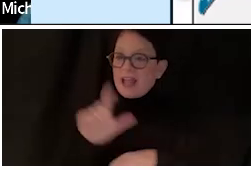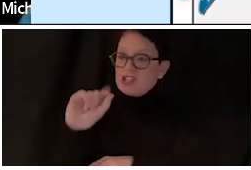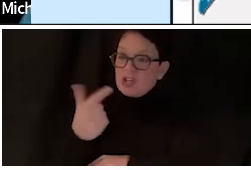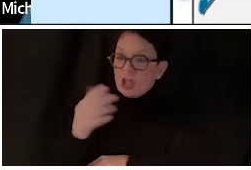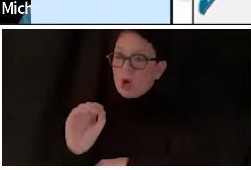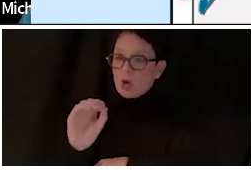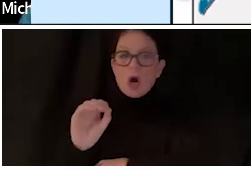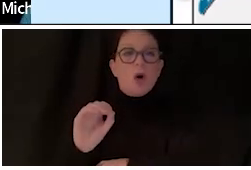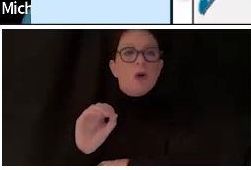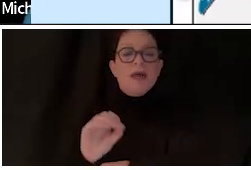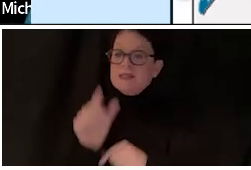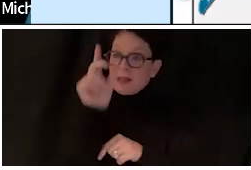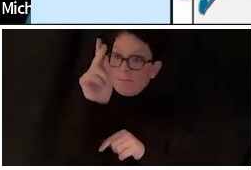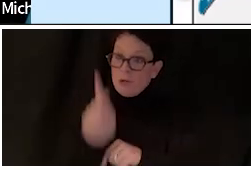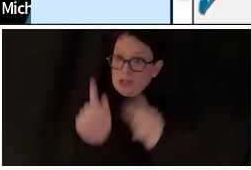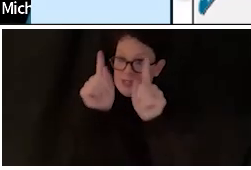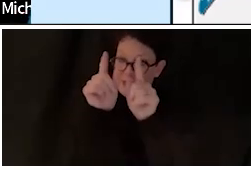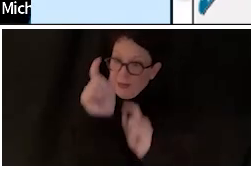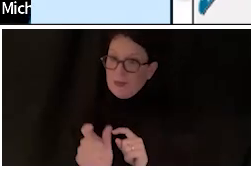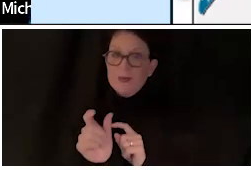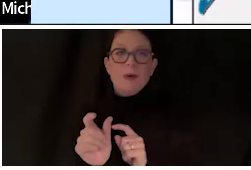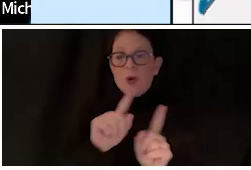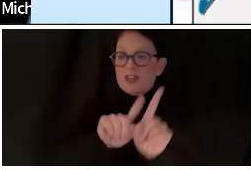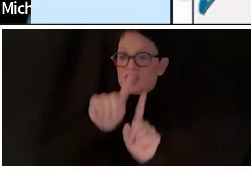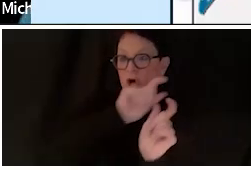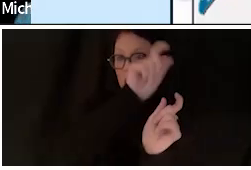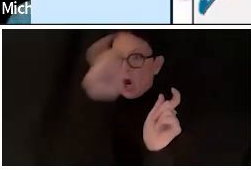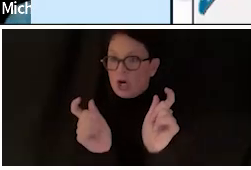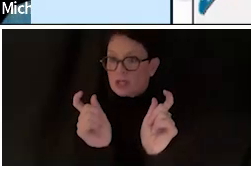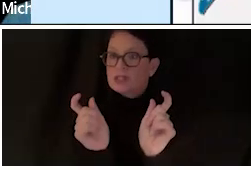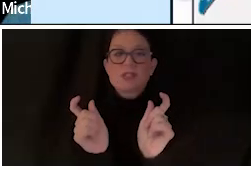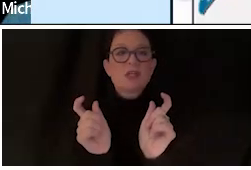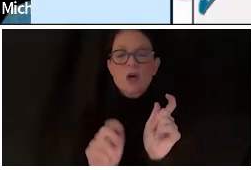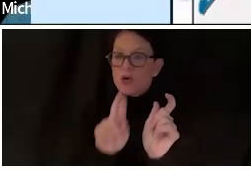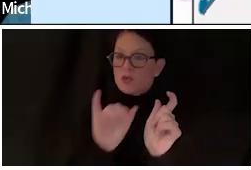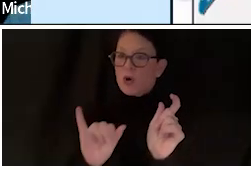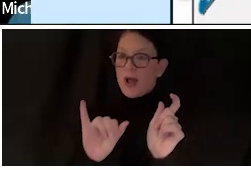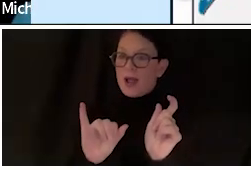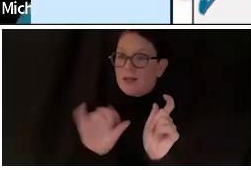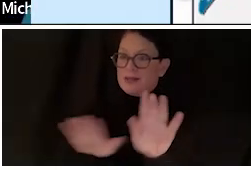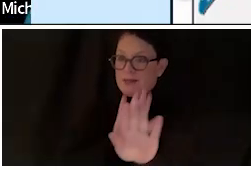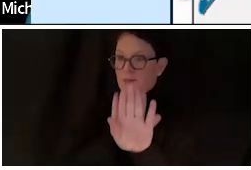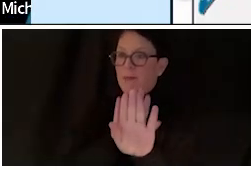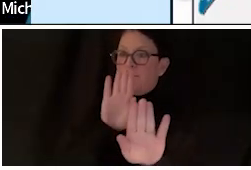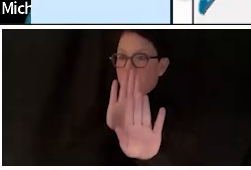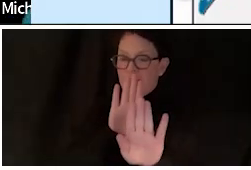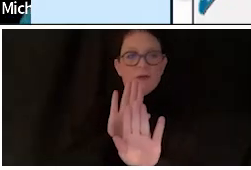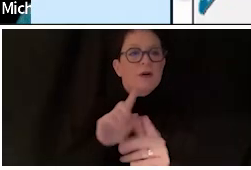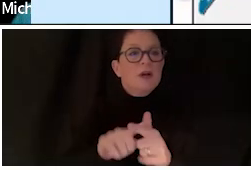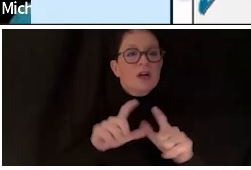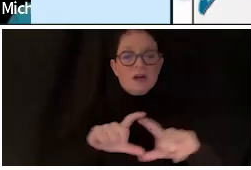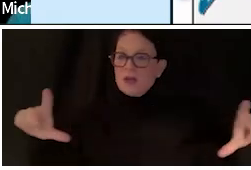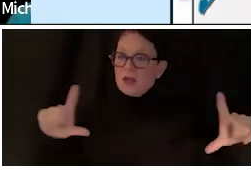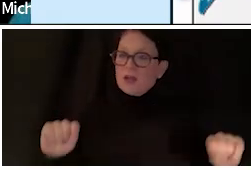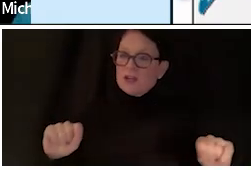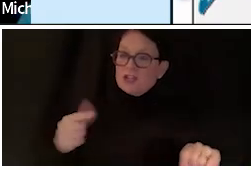which is a stick figure surrounded by a circle of stars standing over a map of Rhode Island. Second image, it shows a flock of